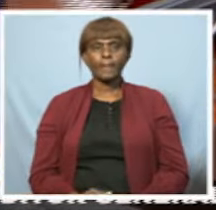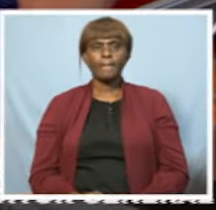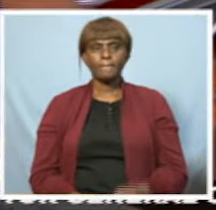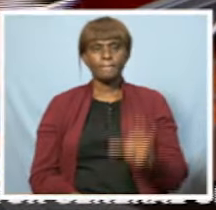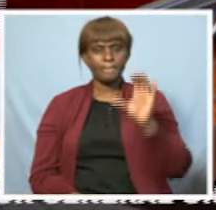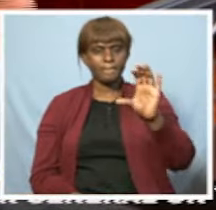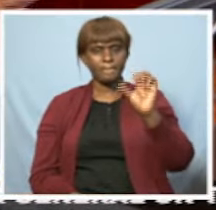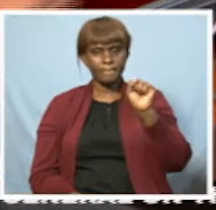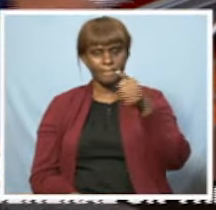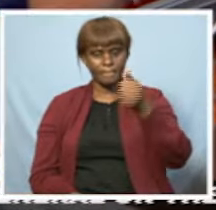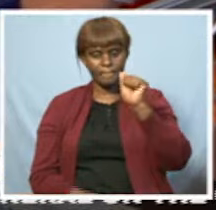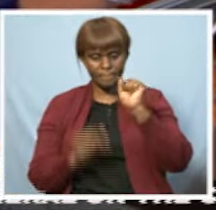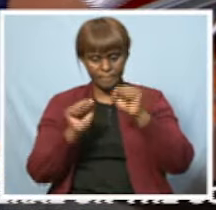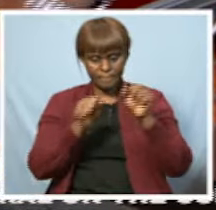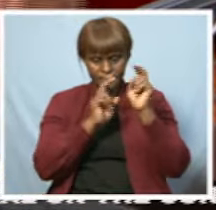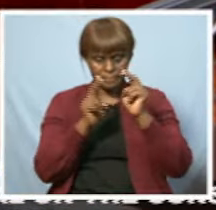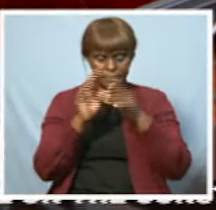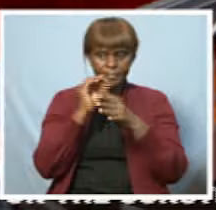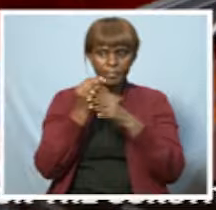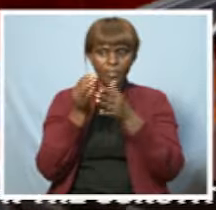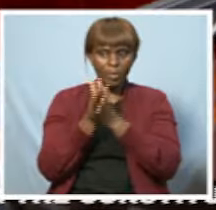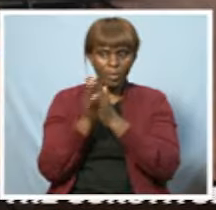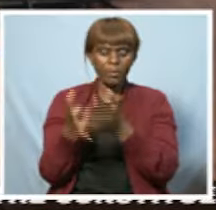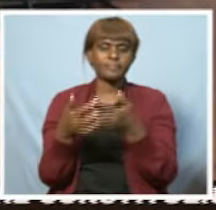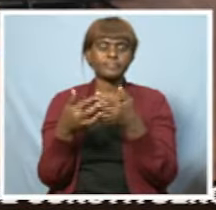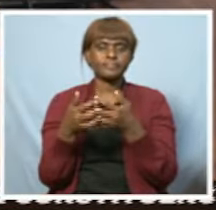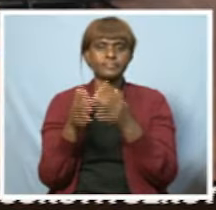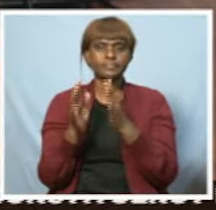CS, you may either answer or ask the engineer.